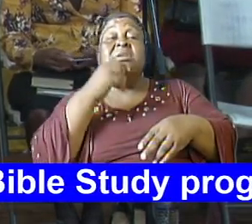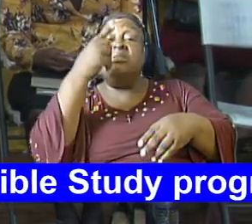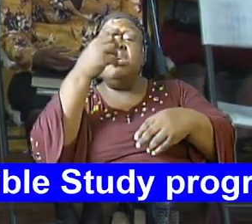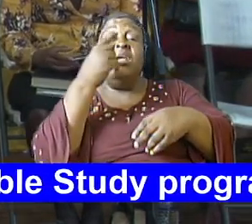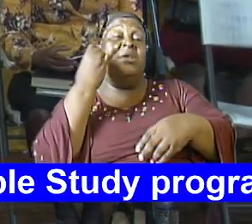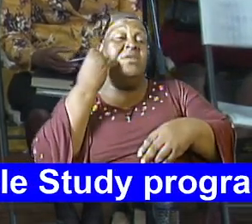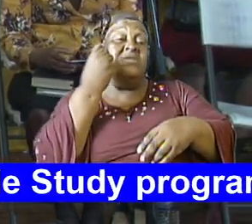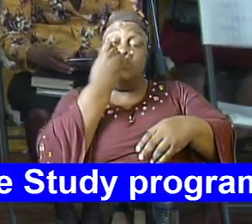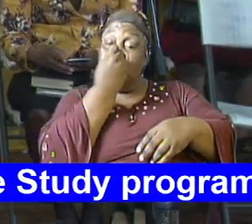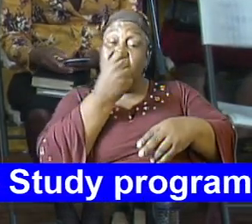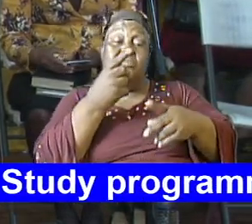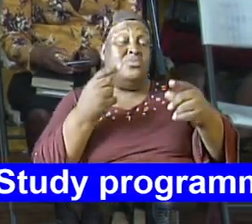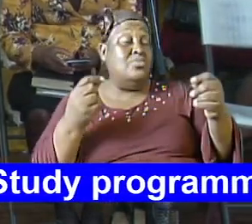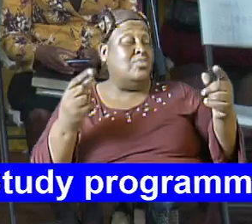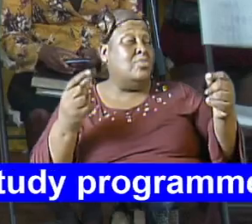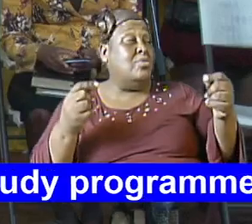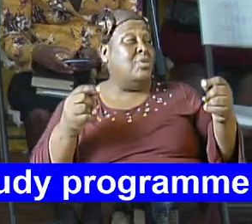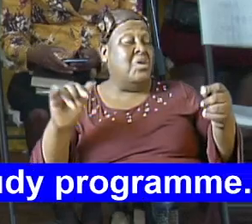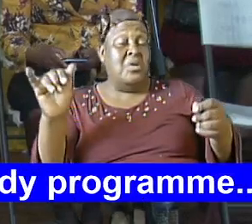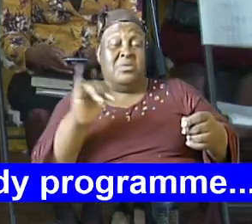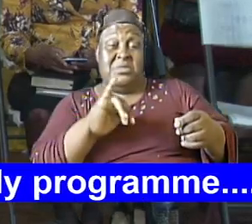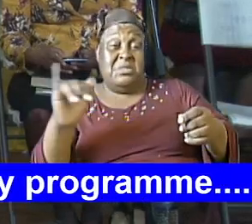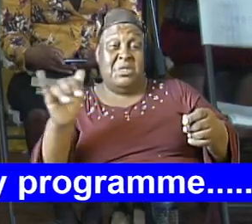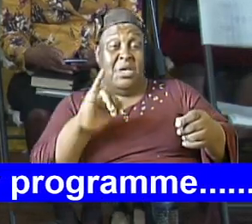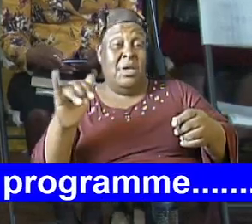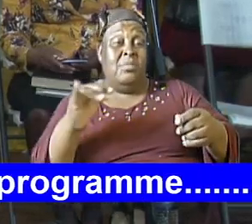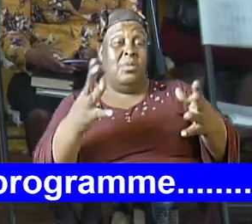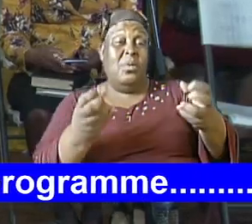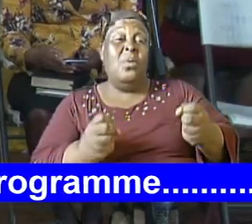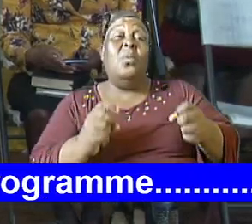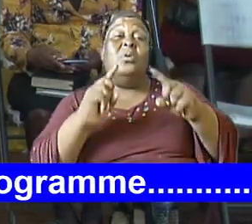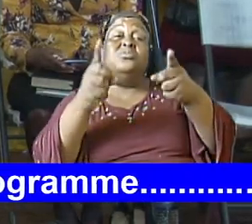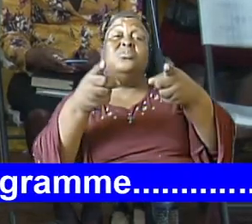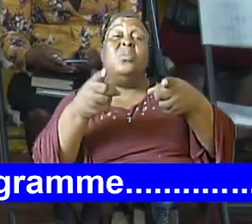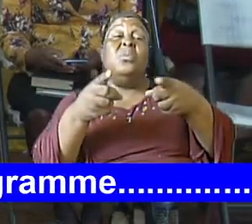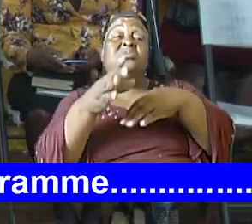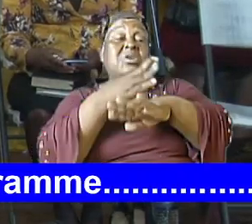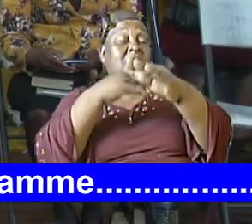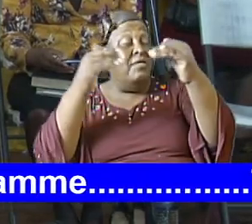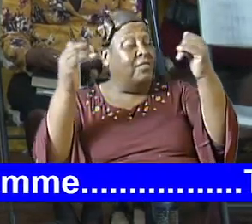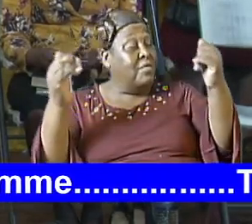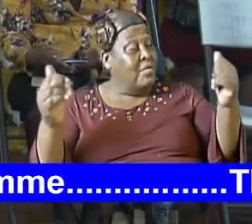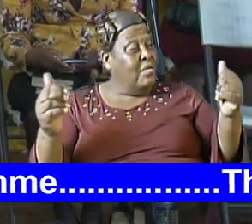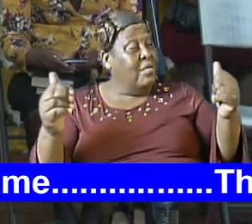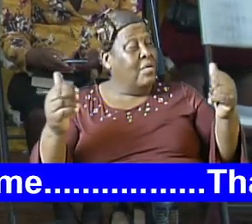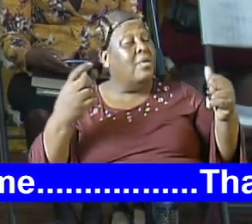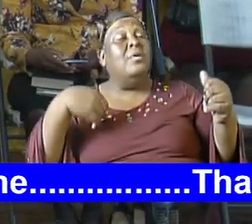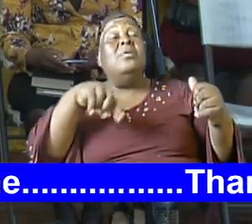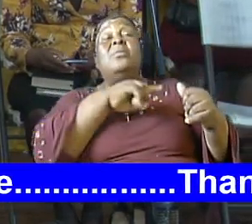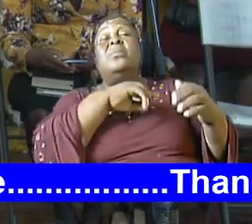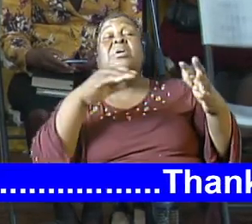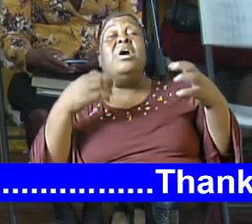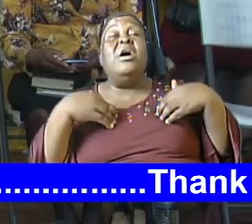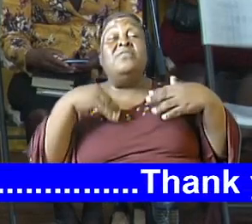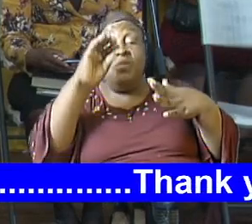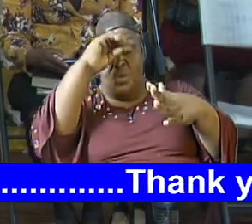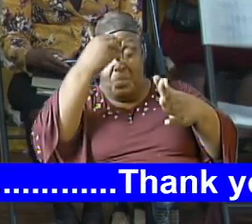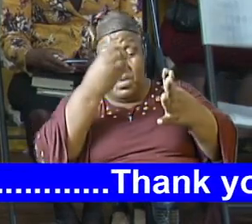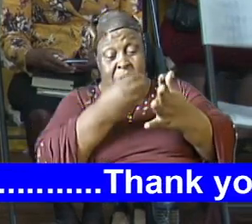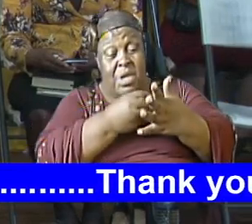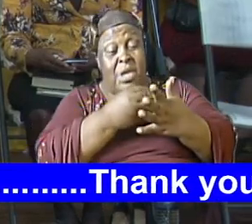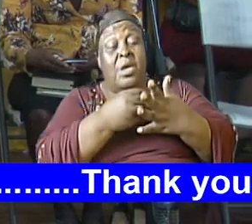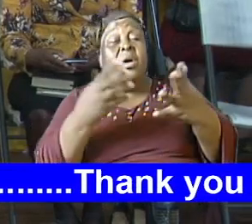stranger. Likewise, if we want to get on the road to Zion, we have to